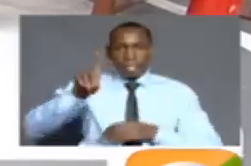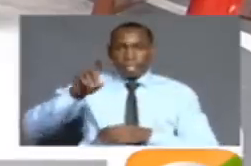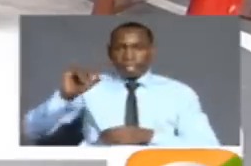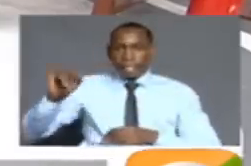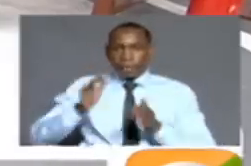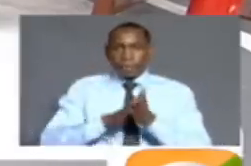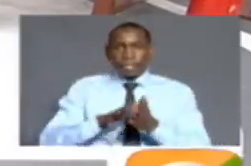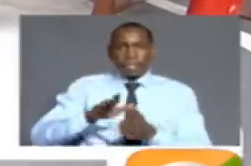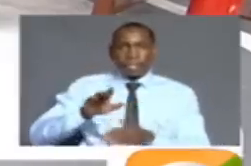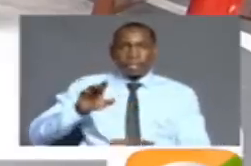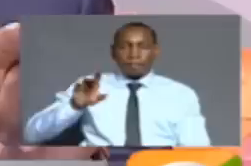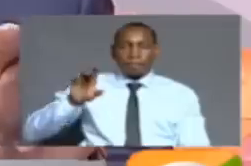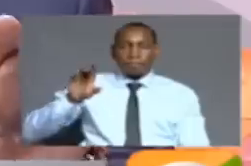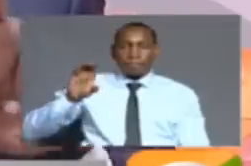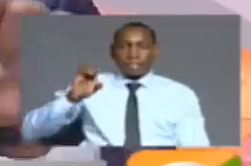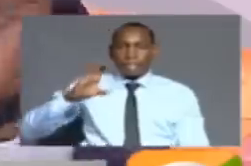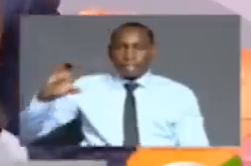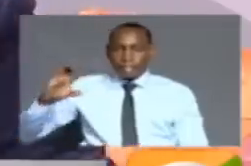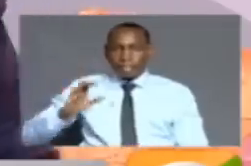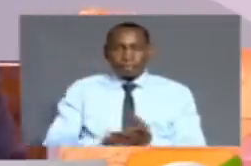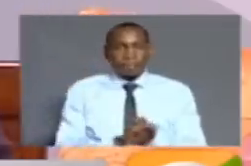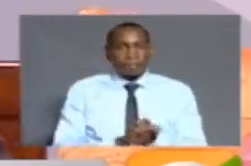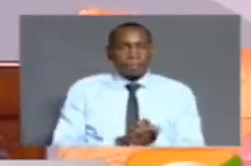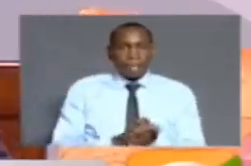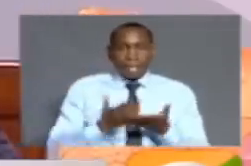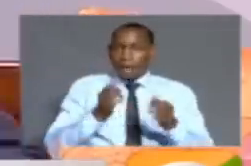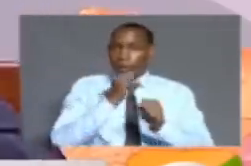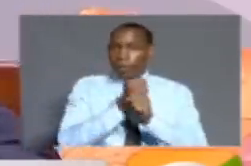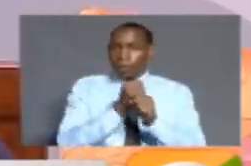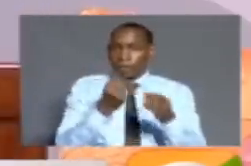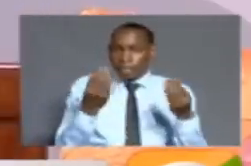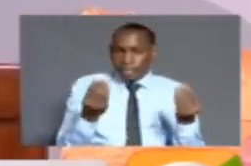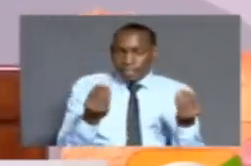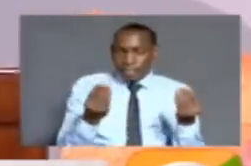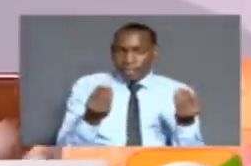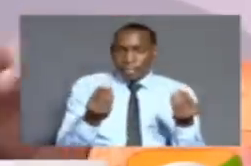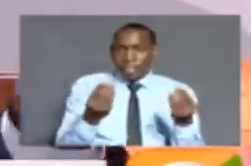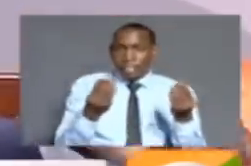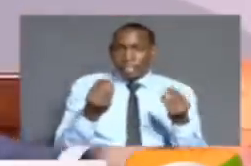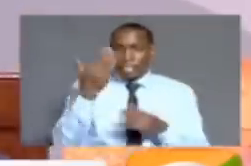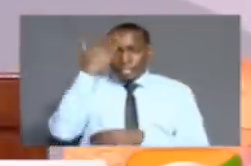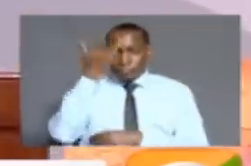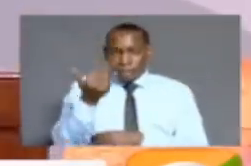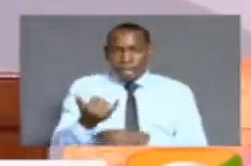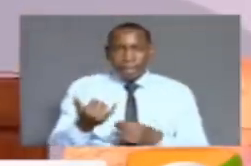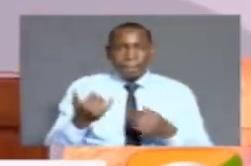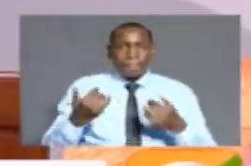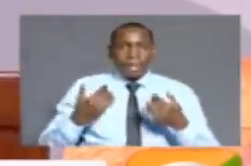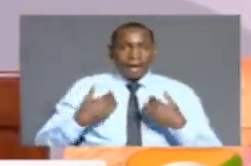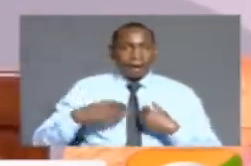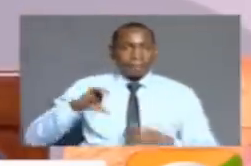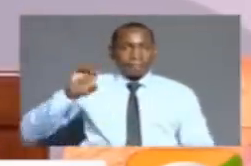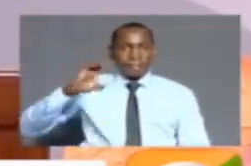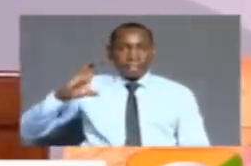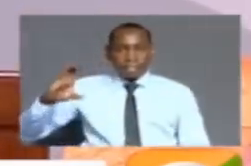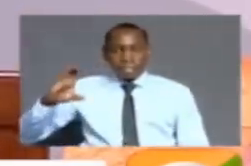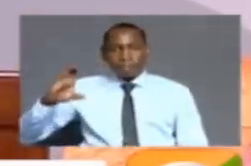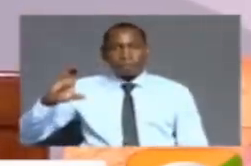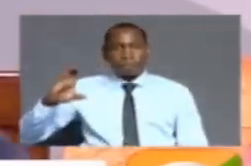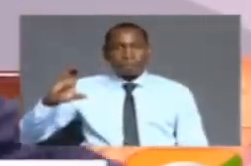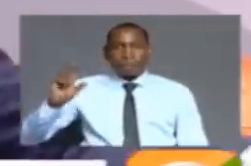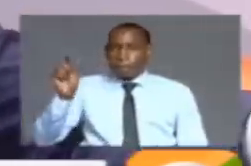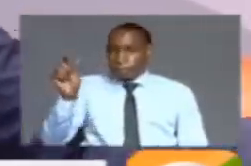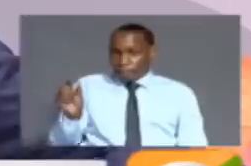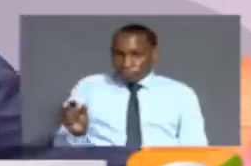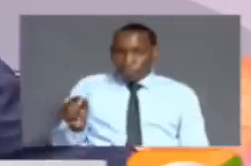ESCC. Yeah. And now the work is easier. The reason why the work is easier is because we have an ESCC, we have an ESCC